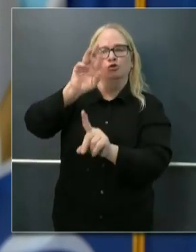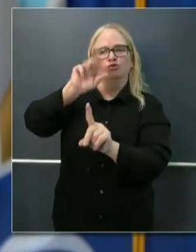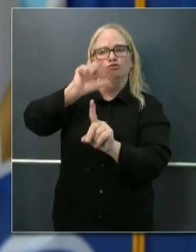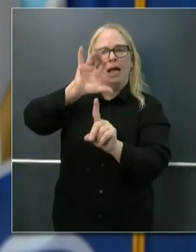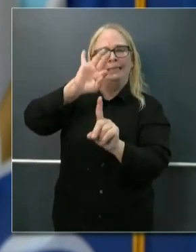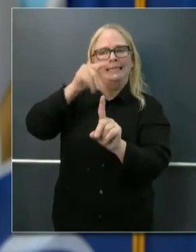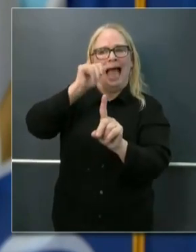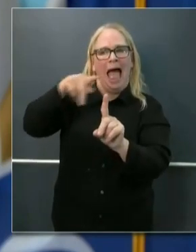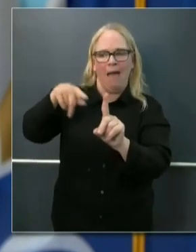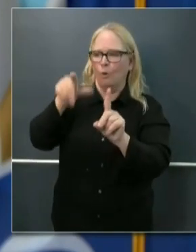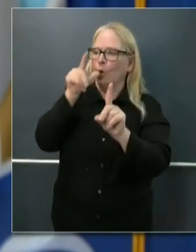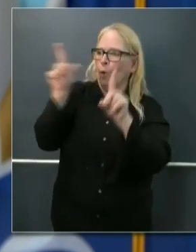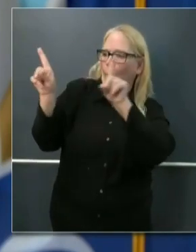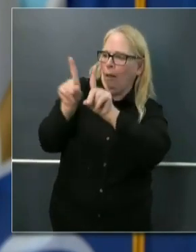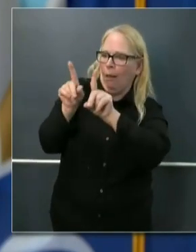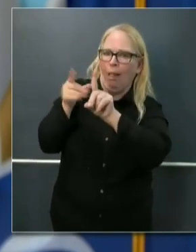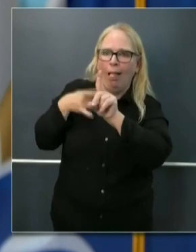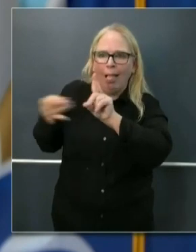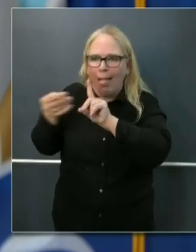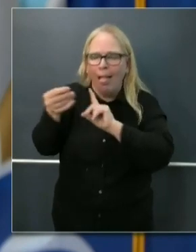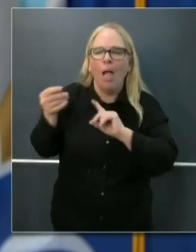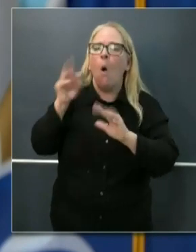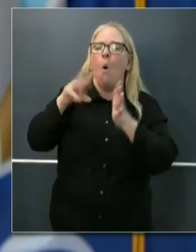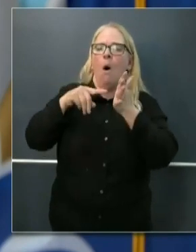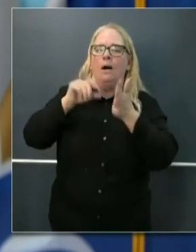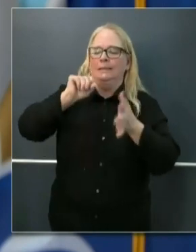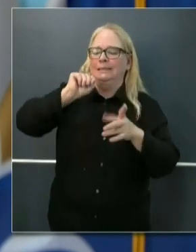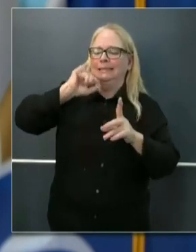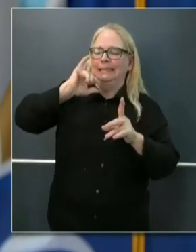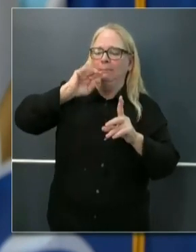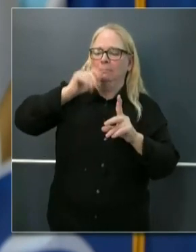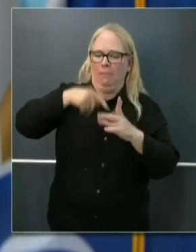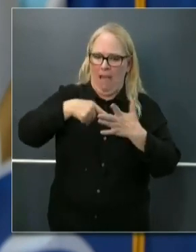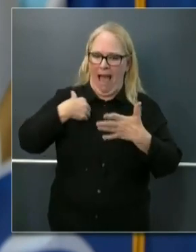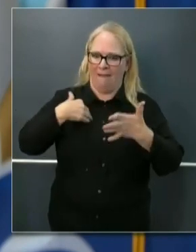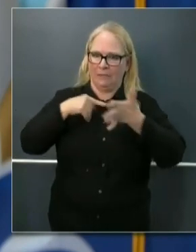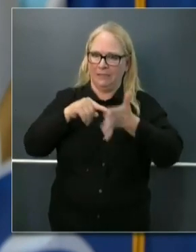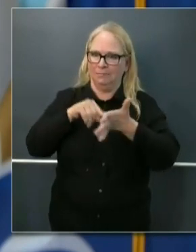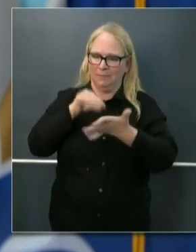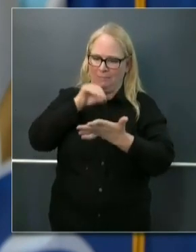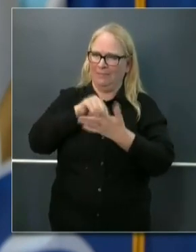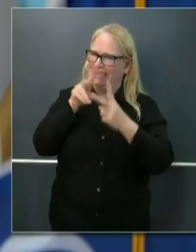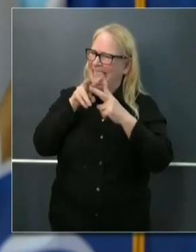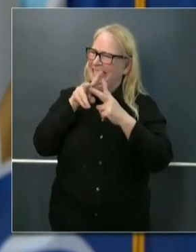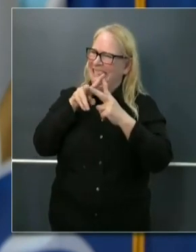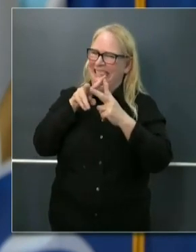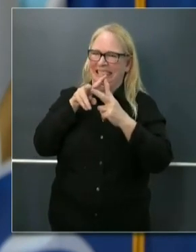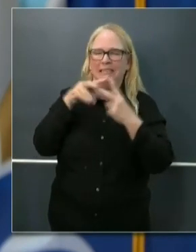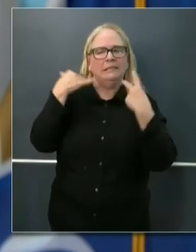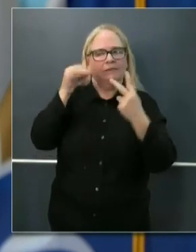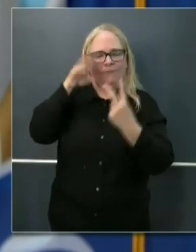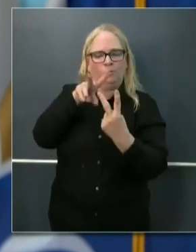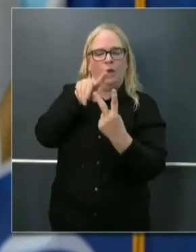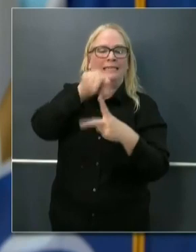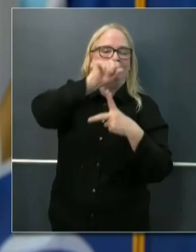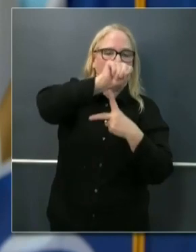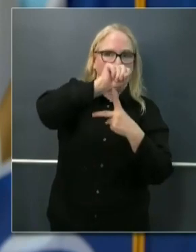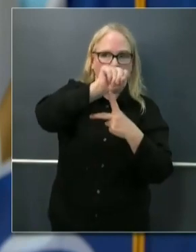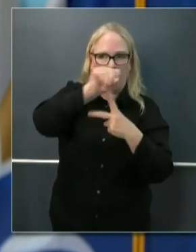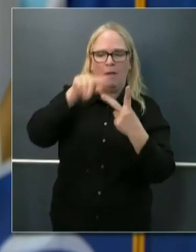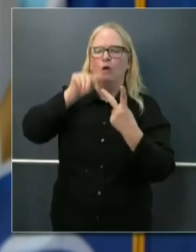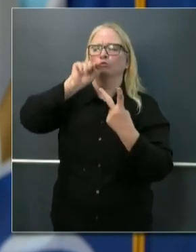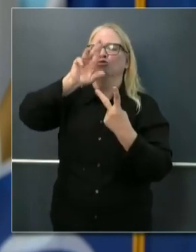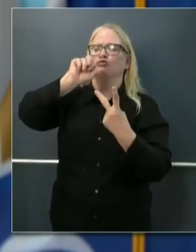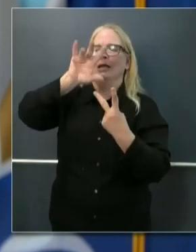technology that then raises questions of consideration on why that may be better than the other. We're